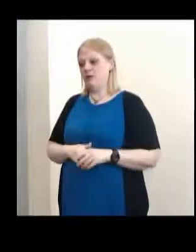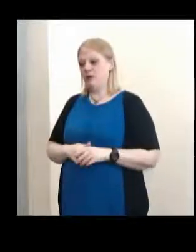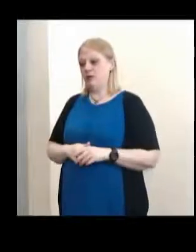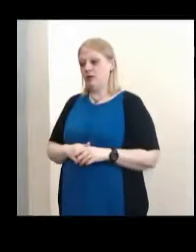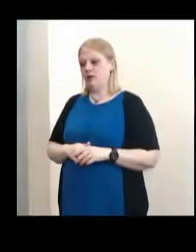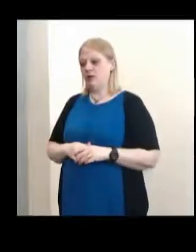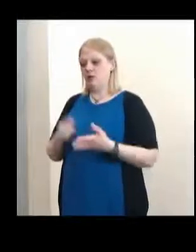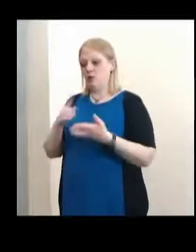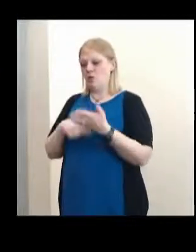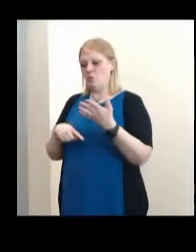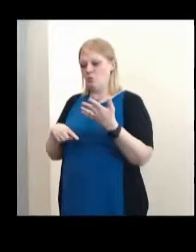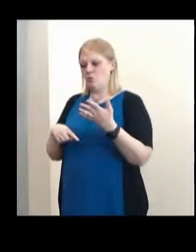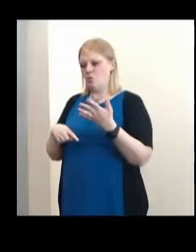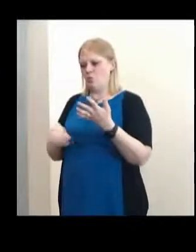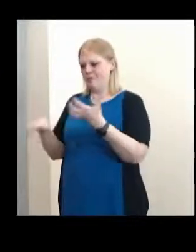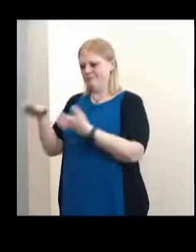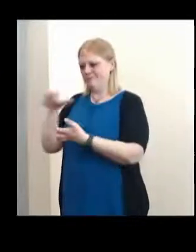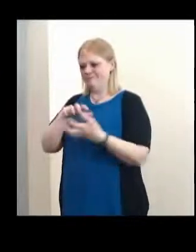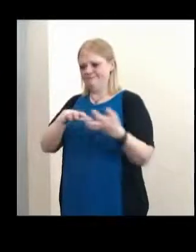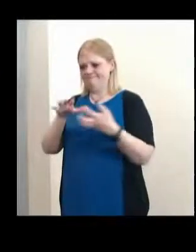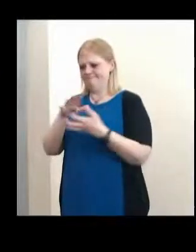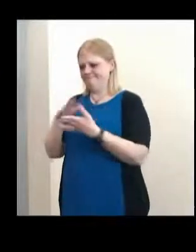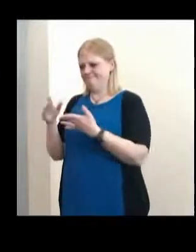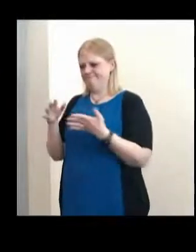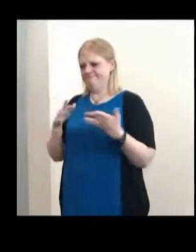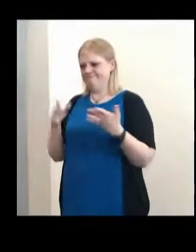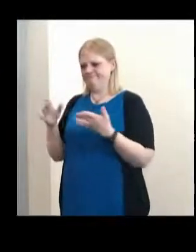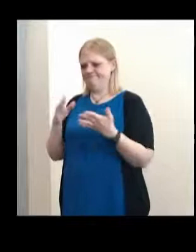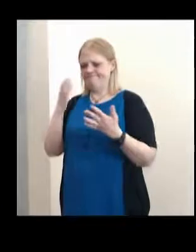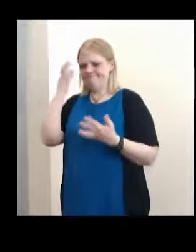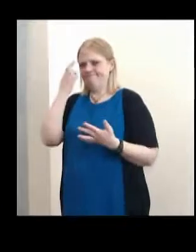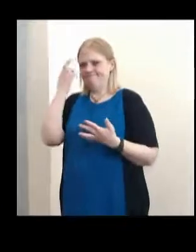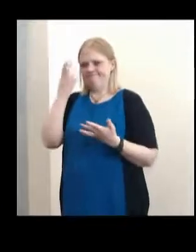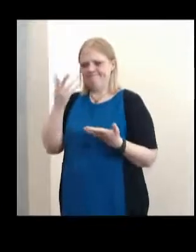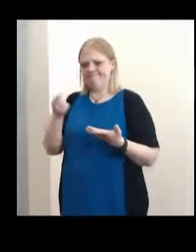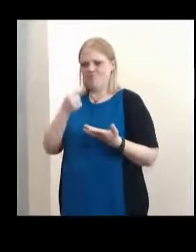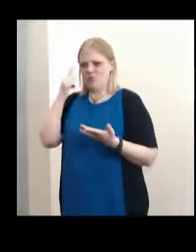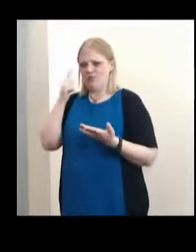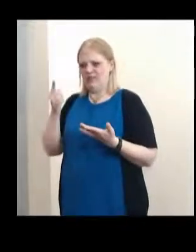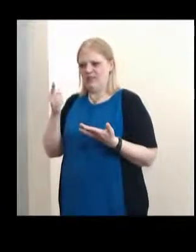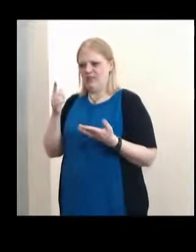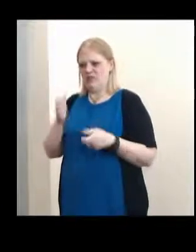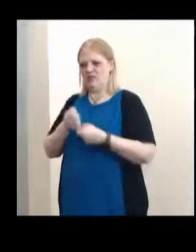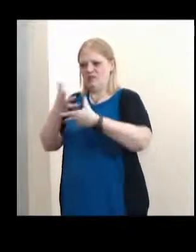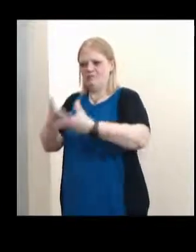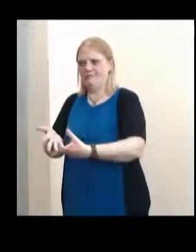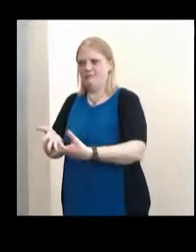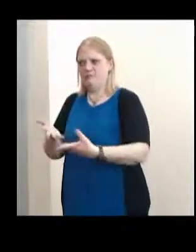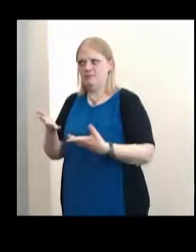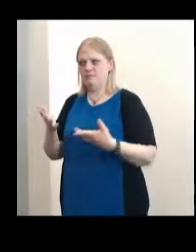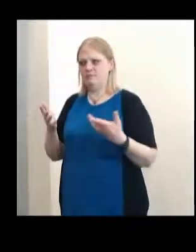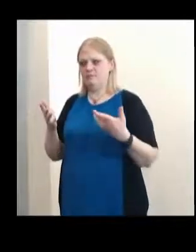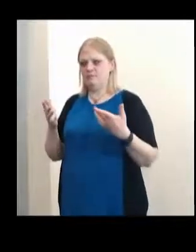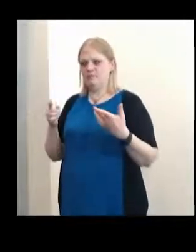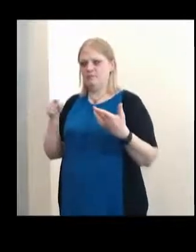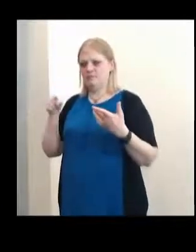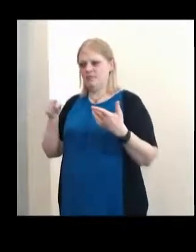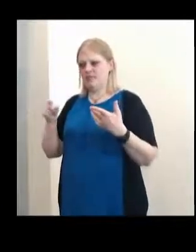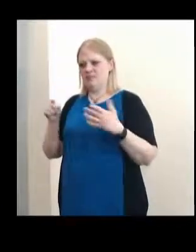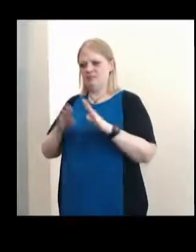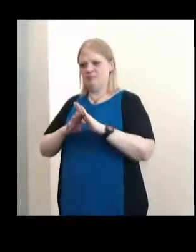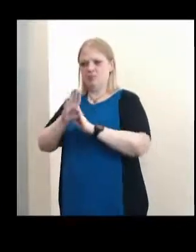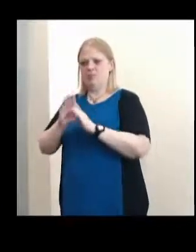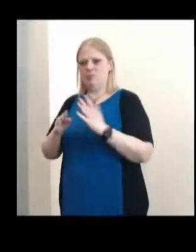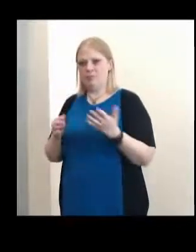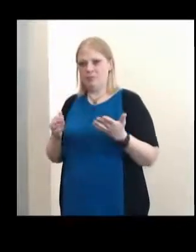What factor or combination of factors do you think is contributing to this this surge? I know